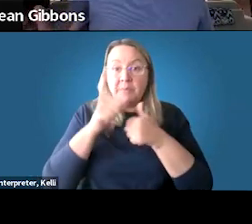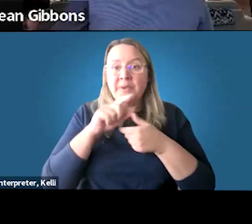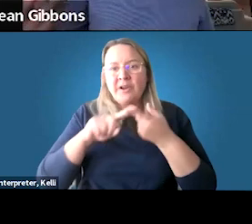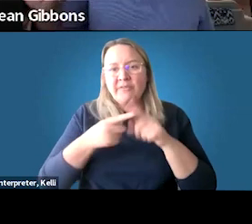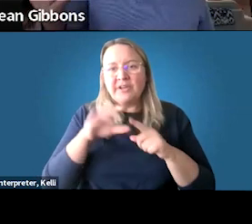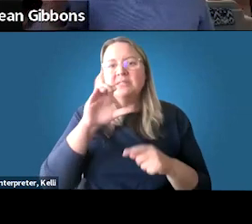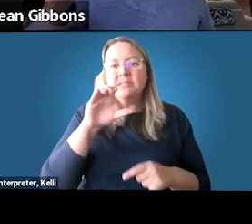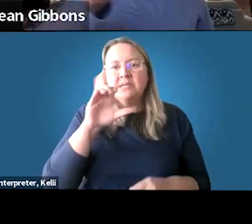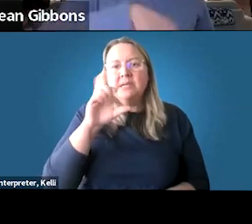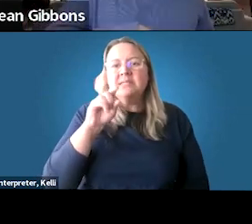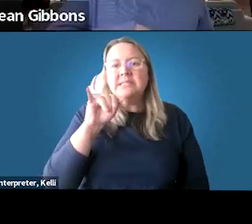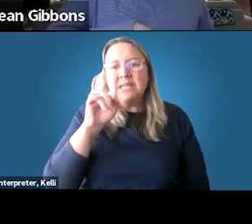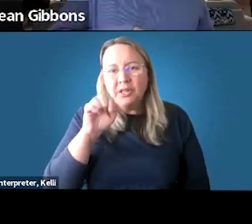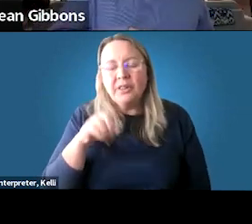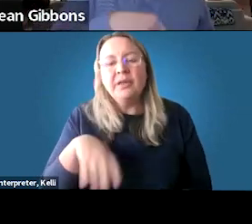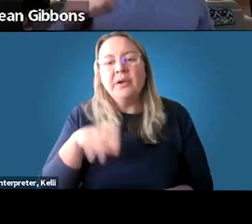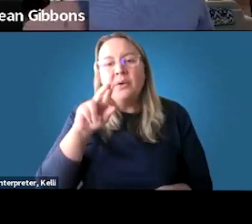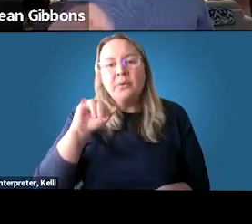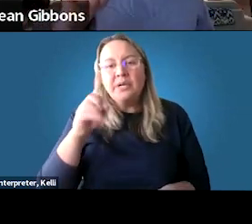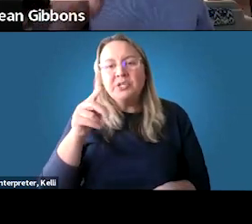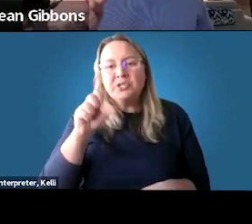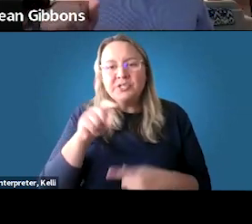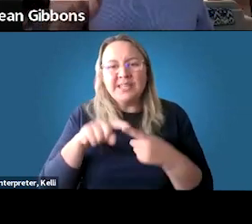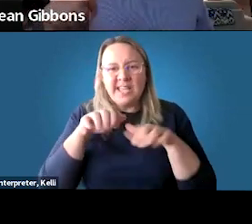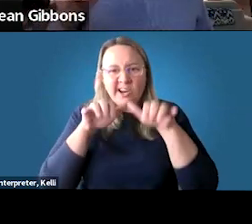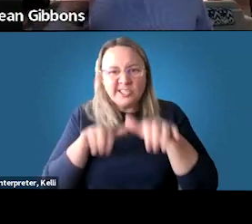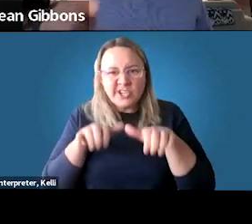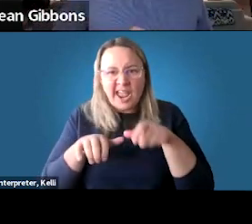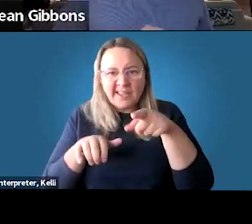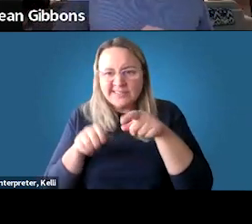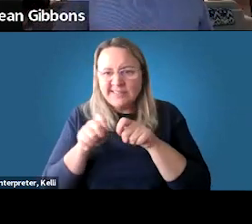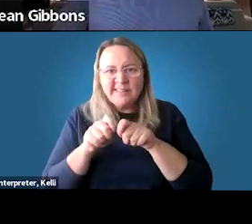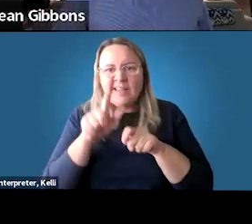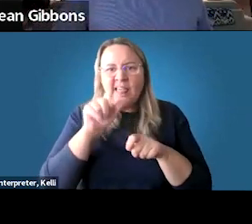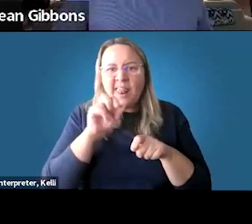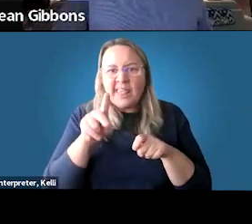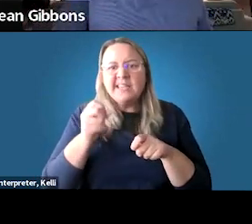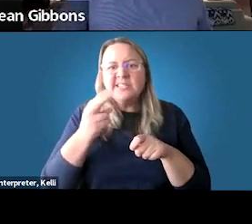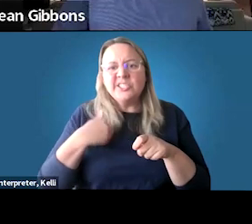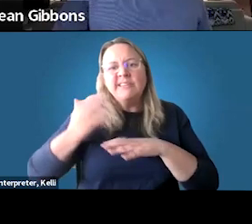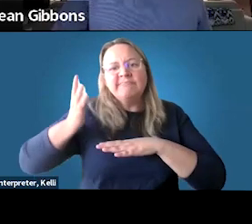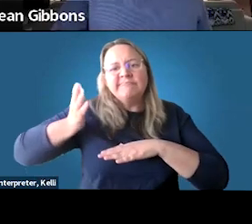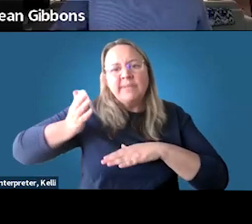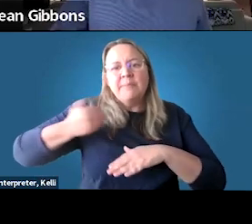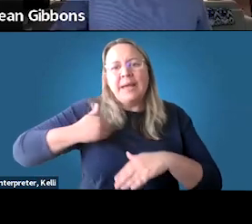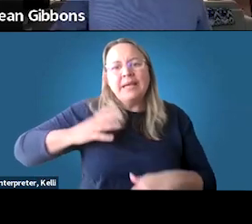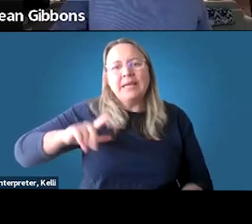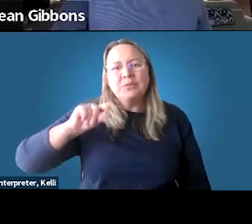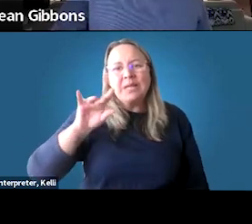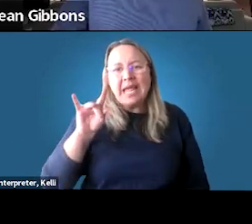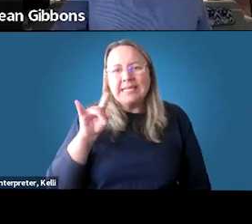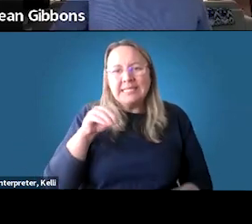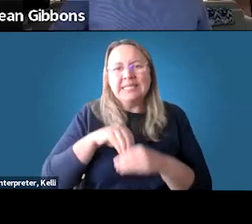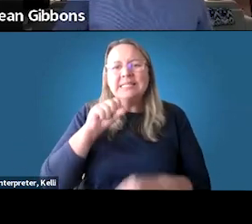Cecile Richards. If you don't mind, my friend Kareem is going to put into the chat a link to the keynote that she gave at ComNet 18 out there in